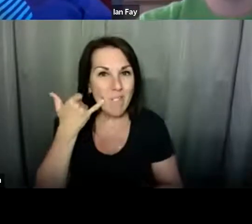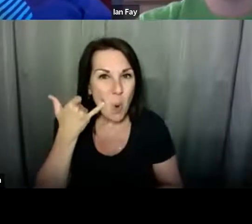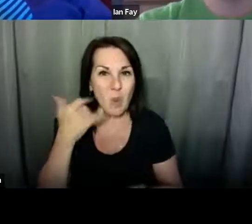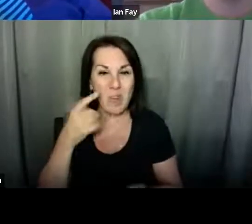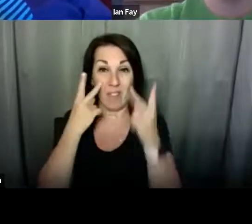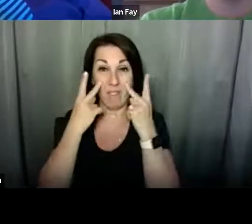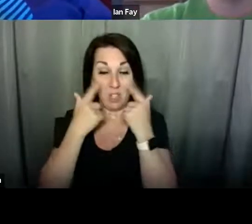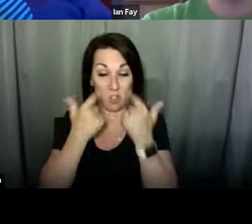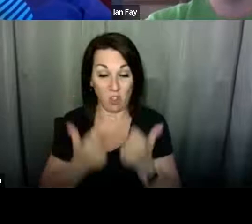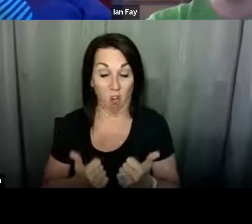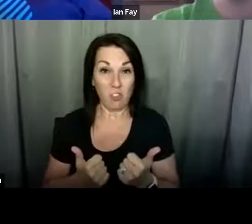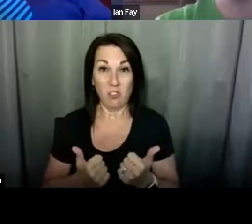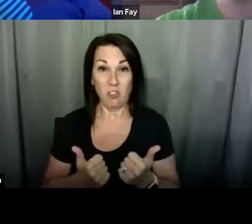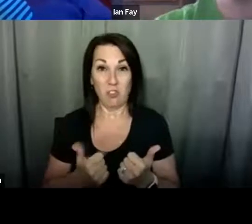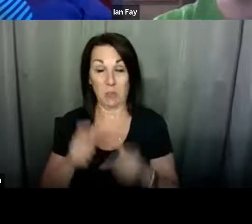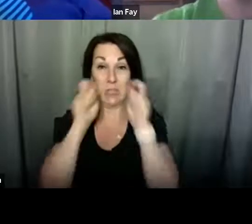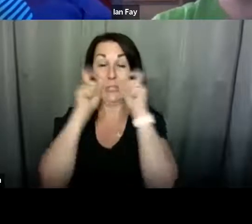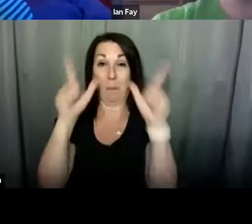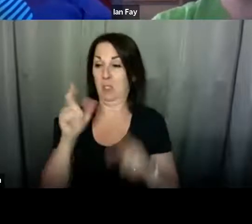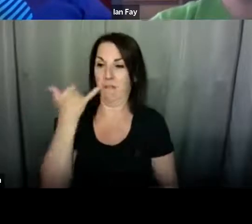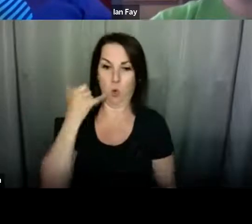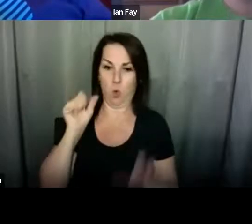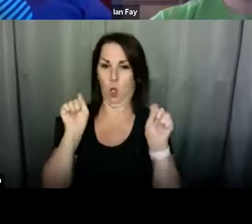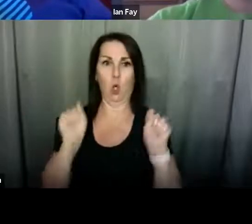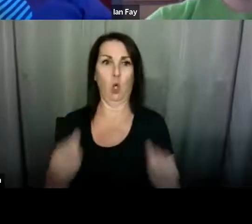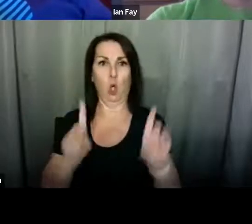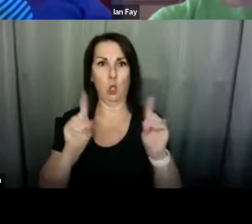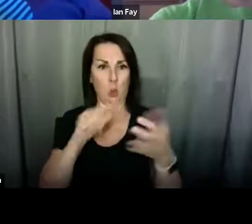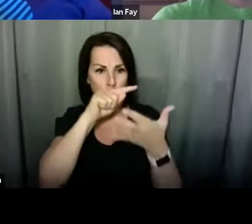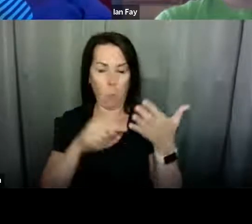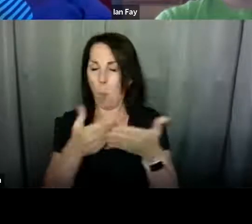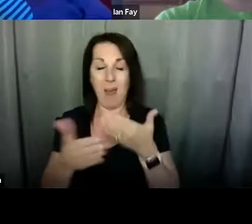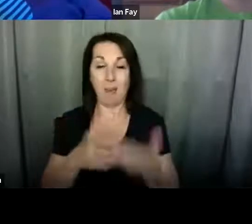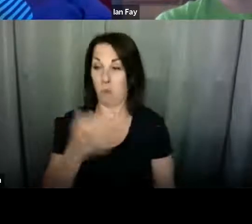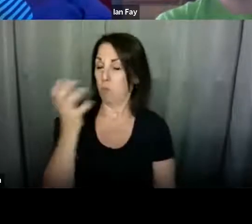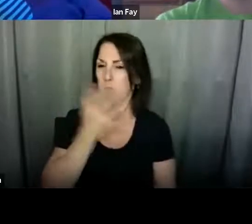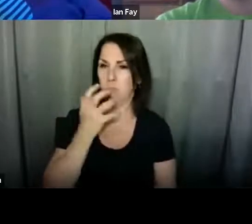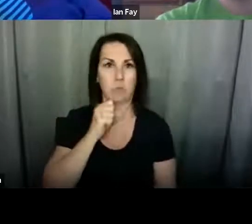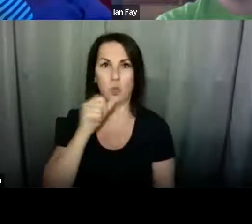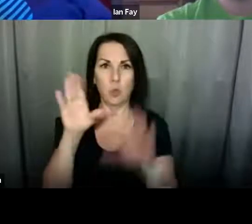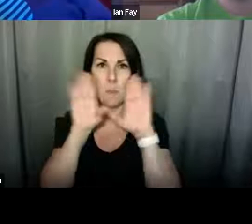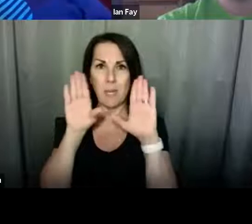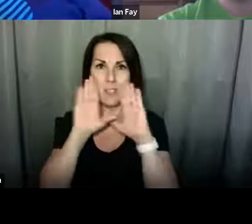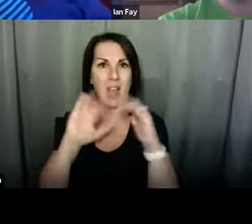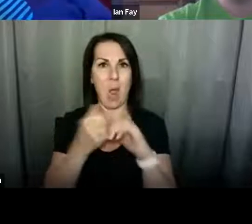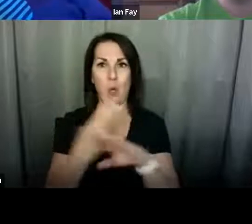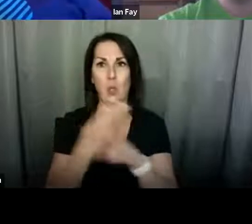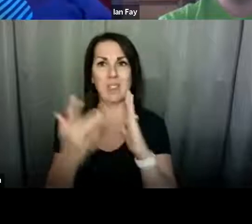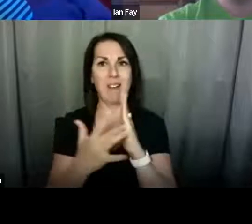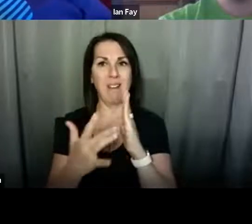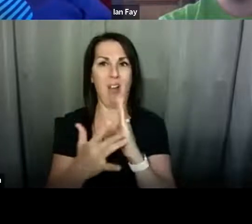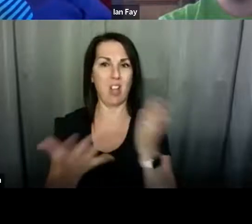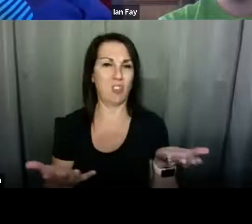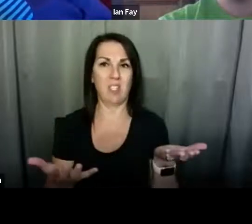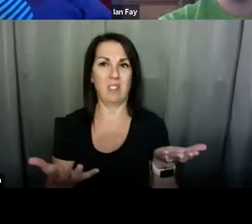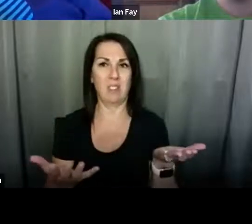and they were just so surprised that their phones could do this thing. It's like, wow, you don't pay attention to how I use technology then, because like,